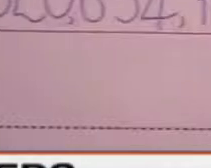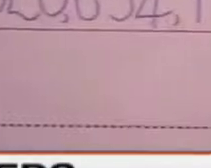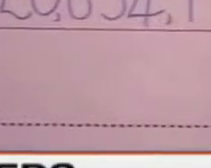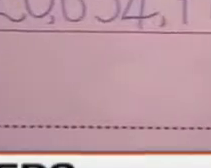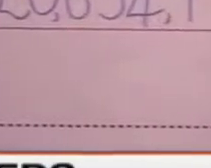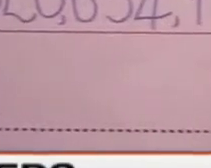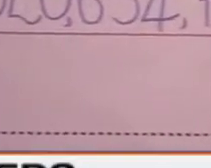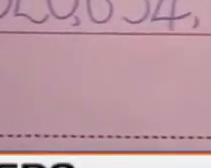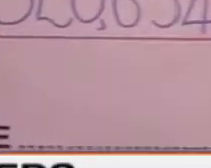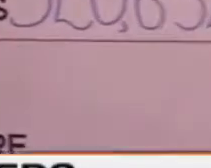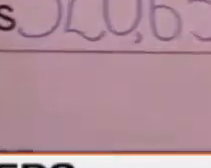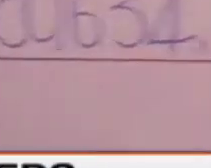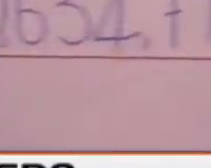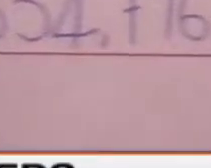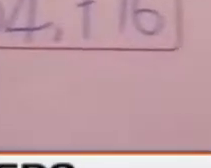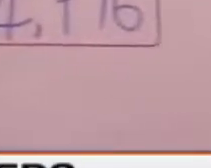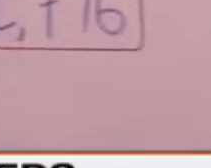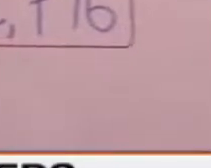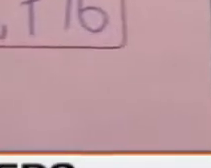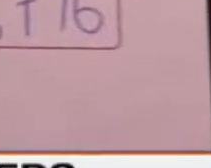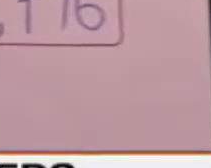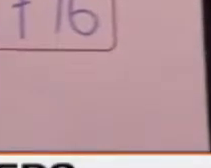Good. Makofi pale barani.